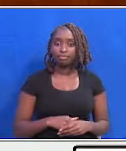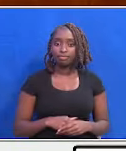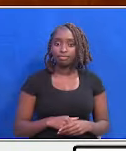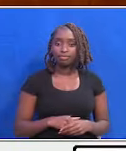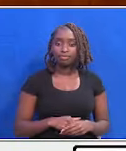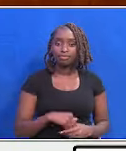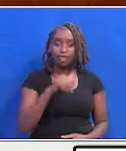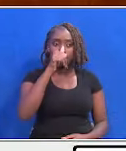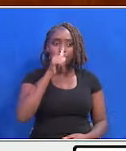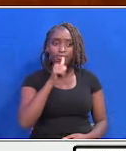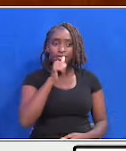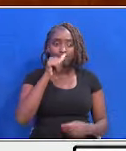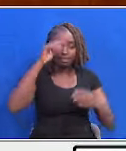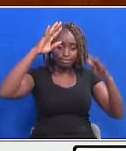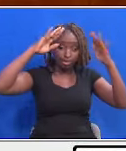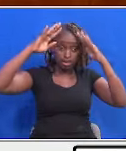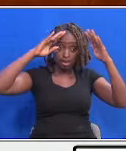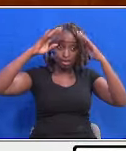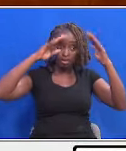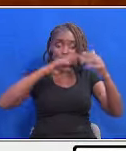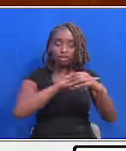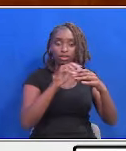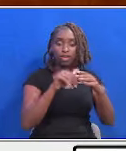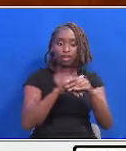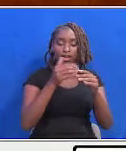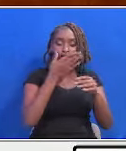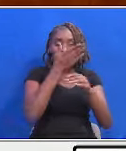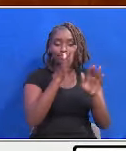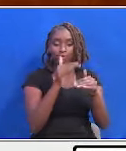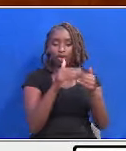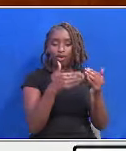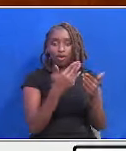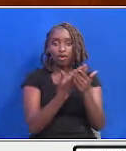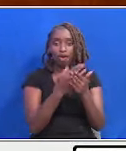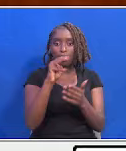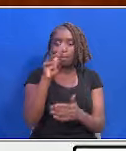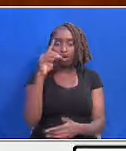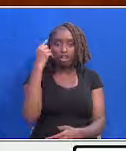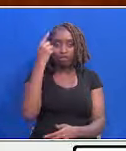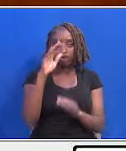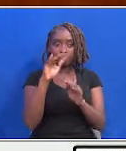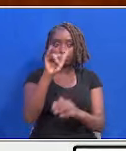privately initiated proposal in respect to concessioning of JKIA.